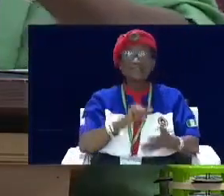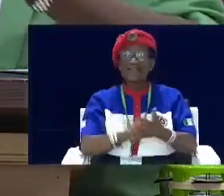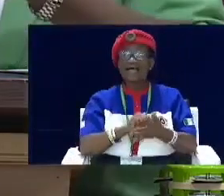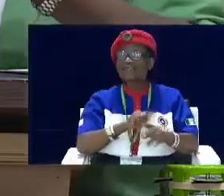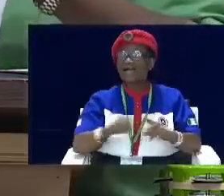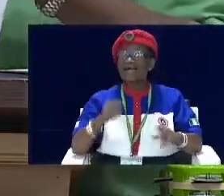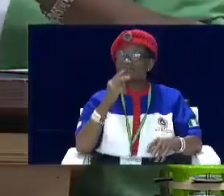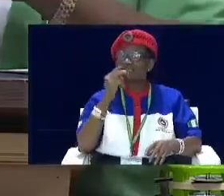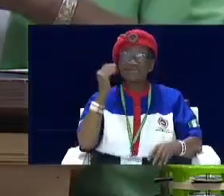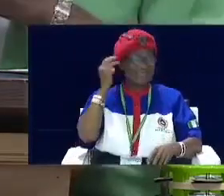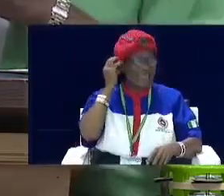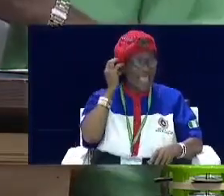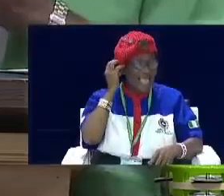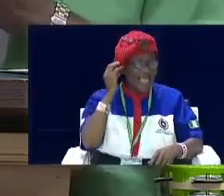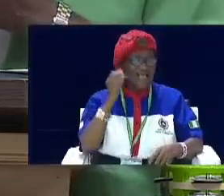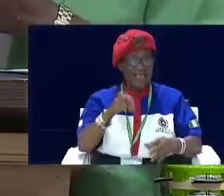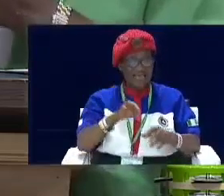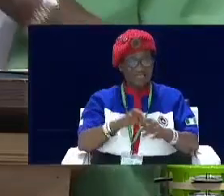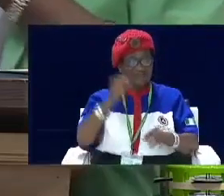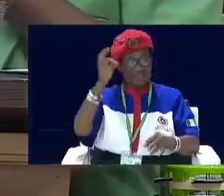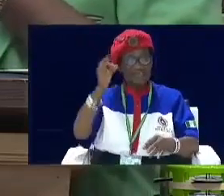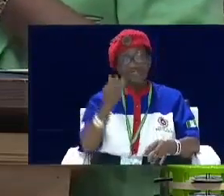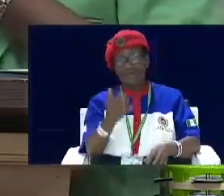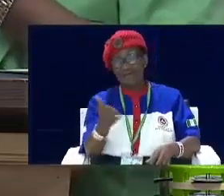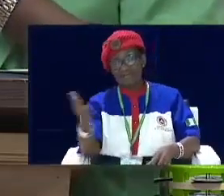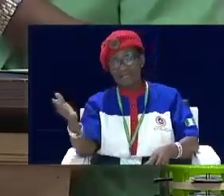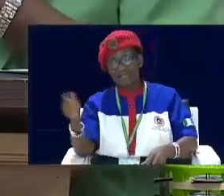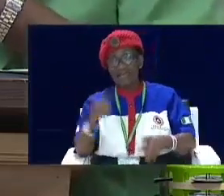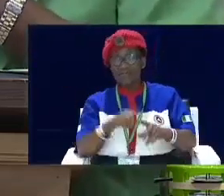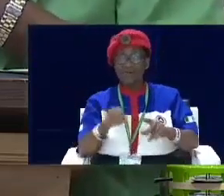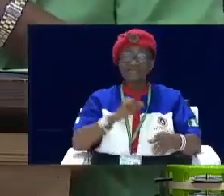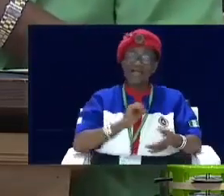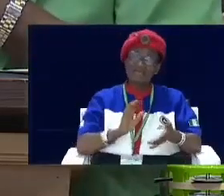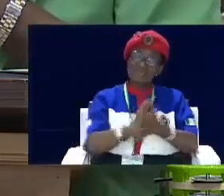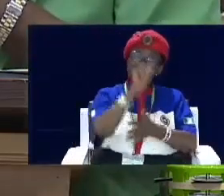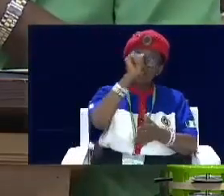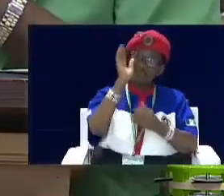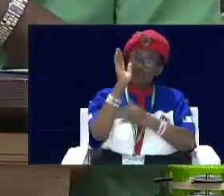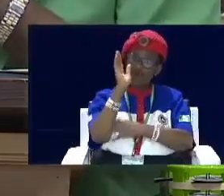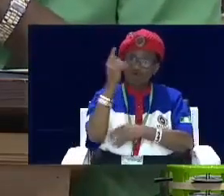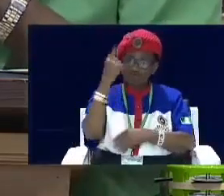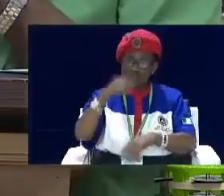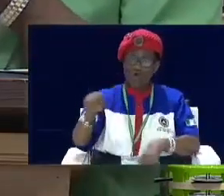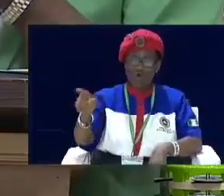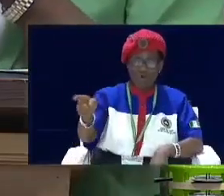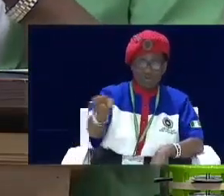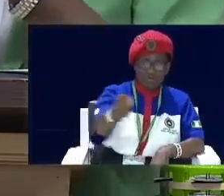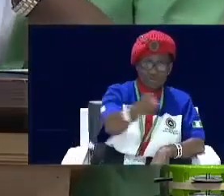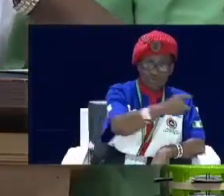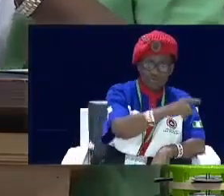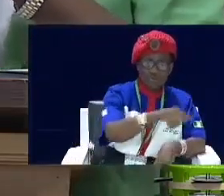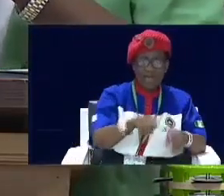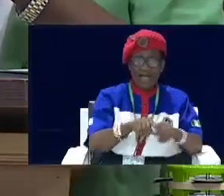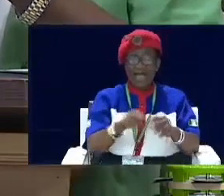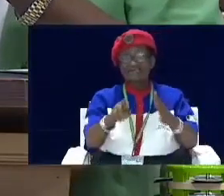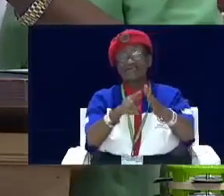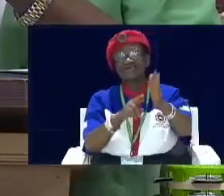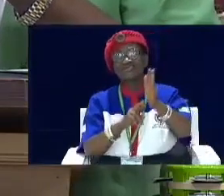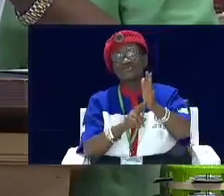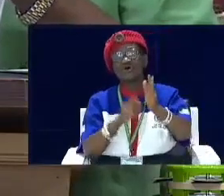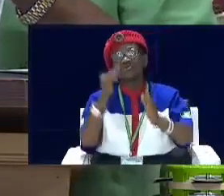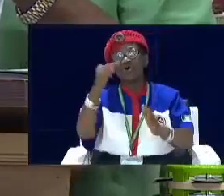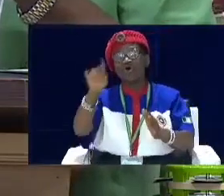things. And I'm believing God for you. As a result of this